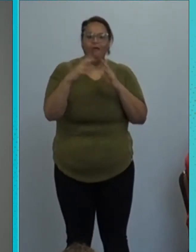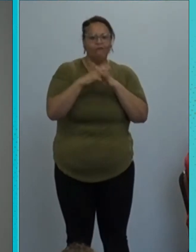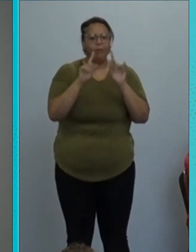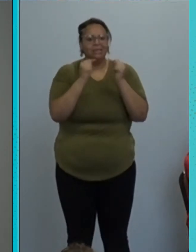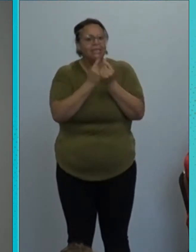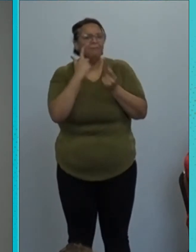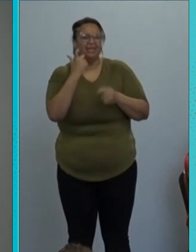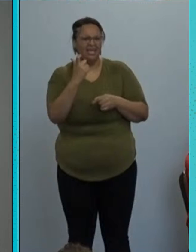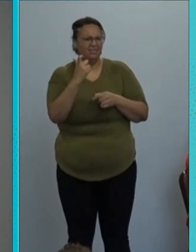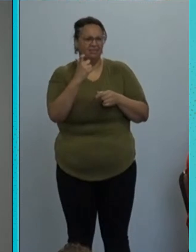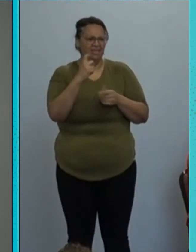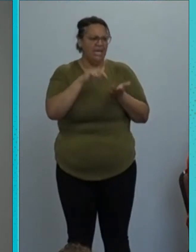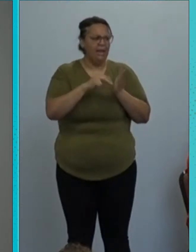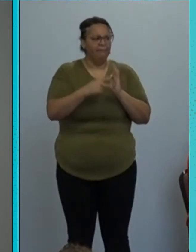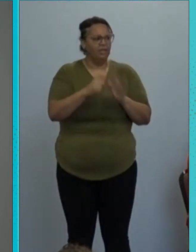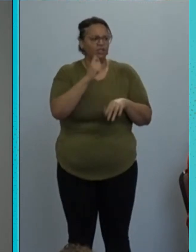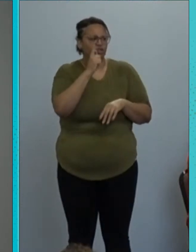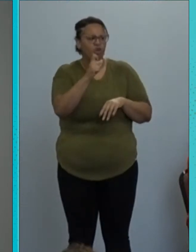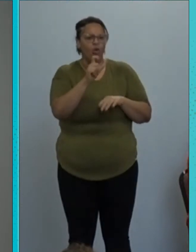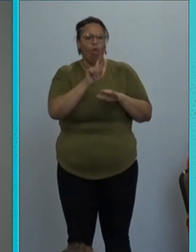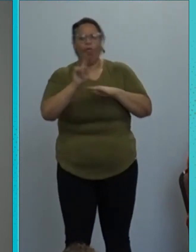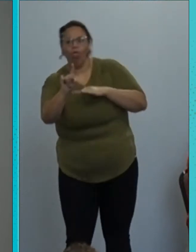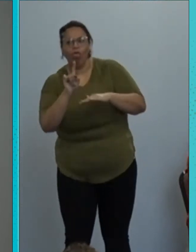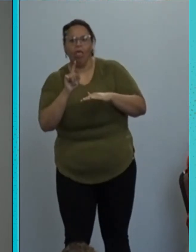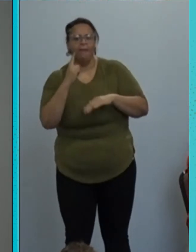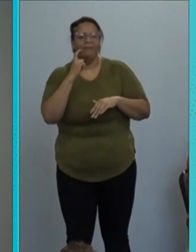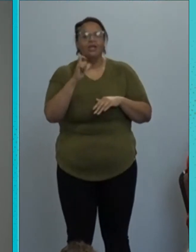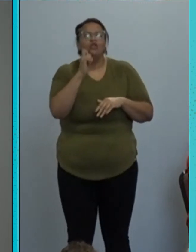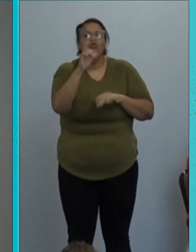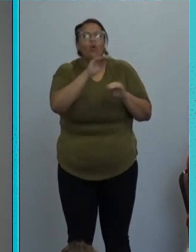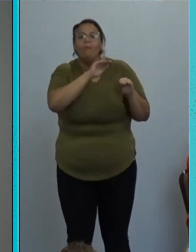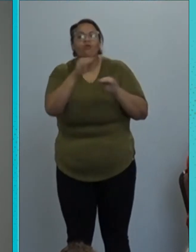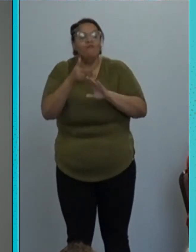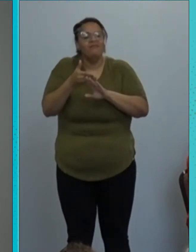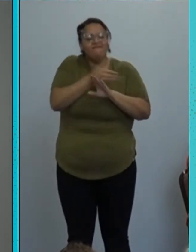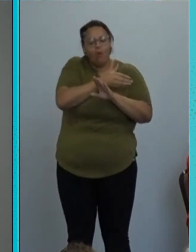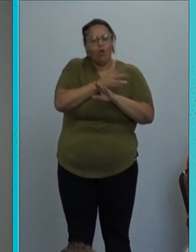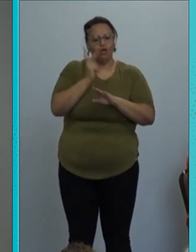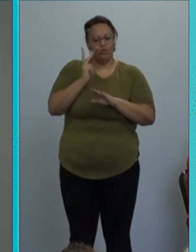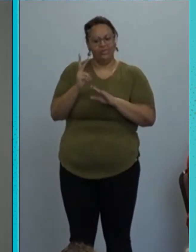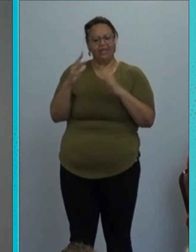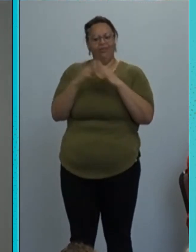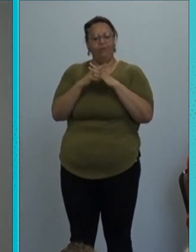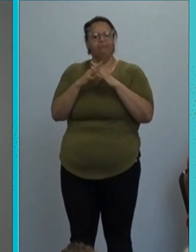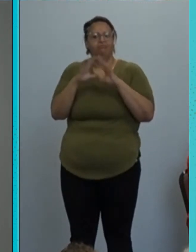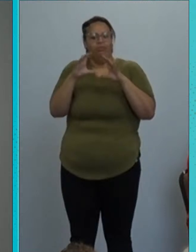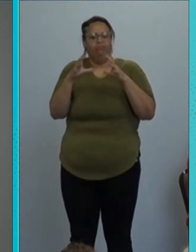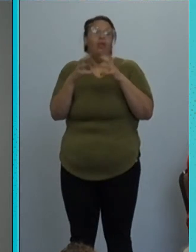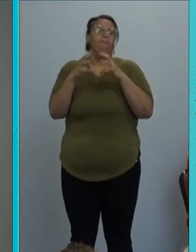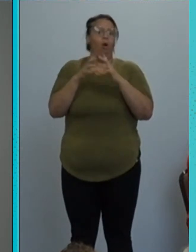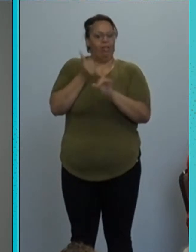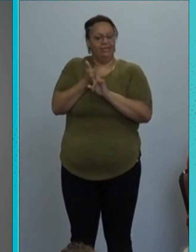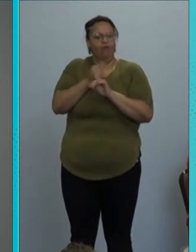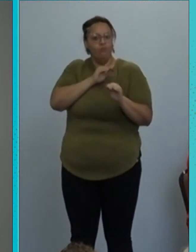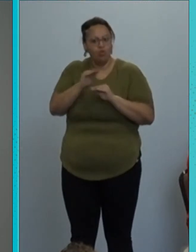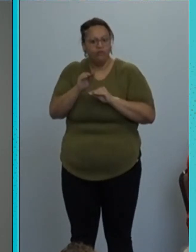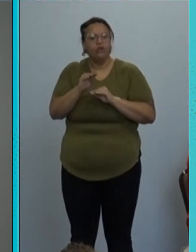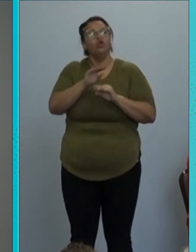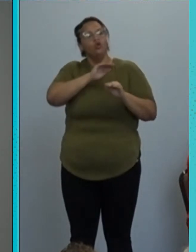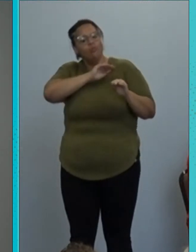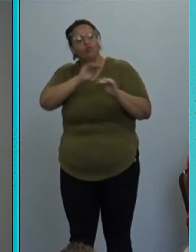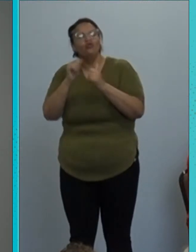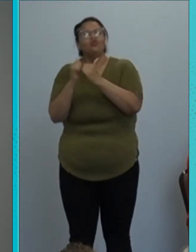don't jump off sides because you don't move before the ball moves. You move together as a